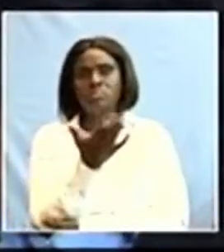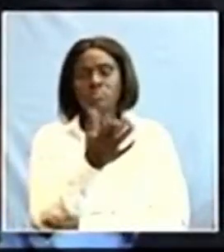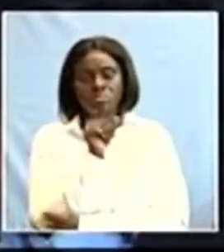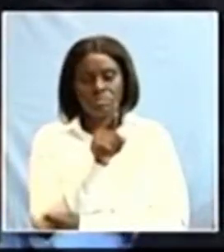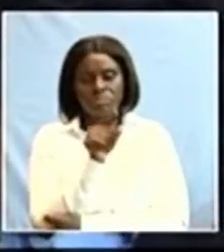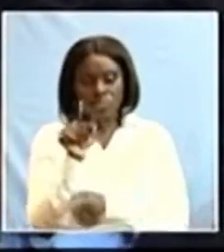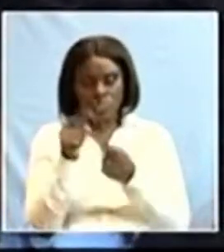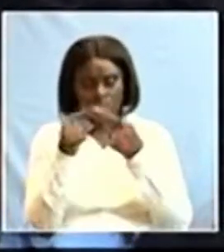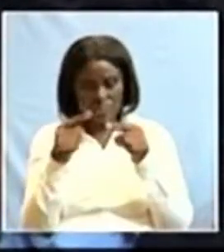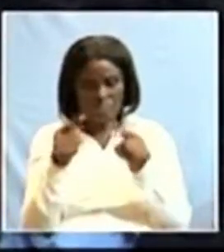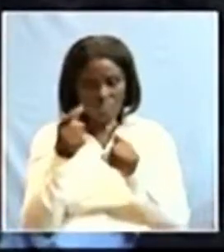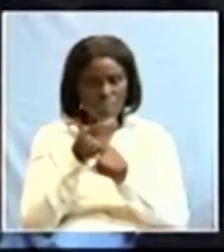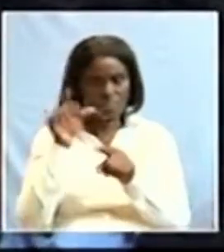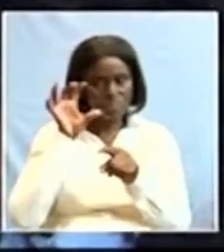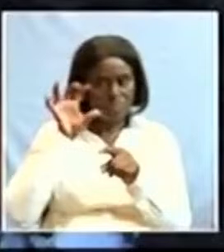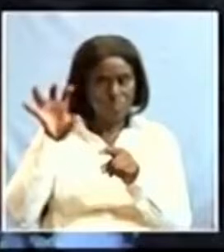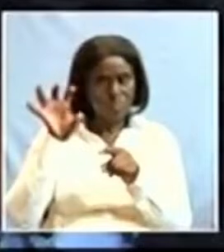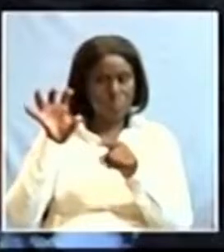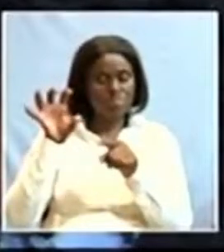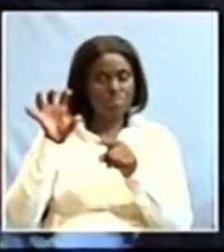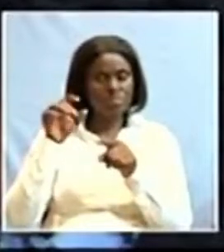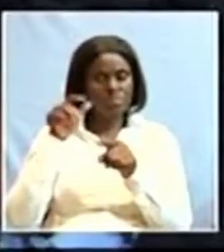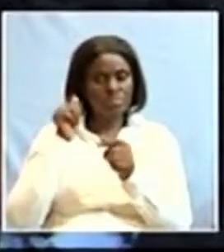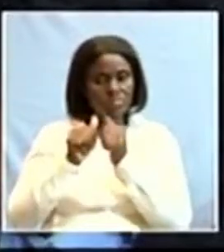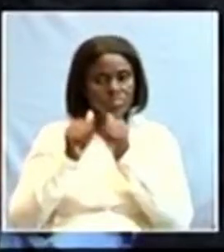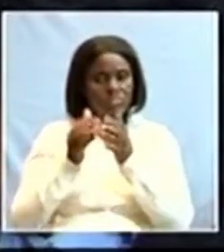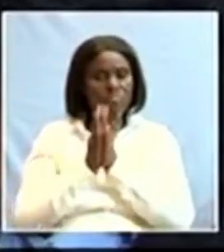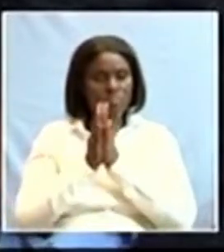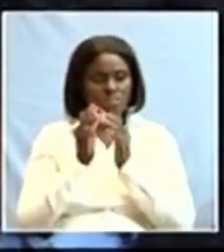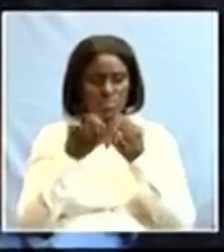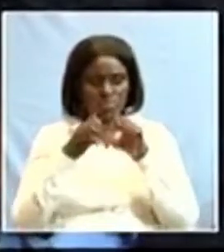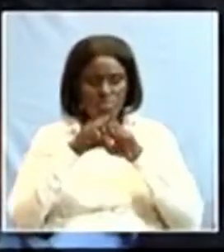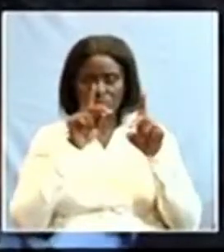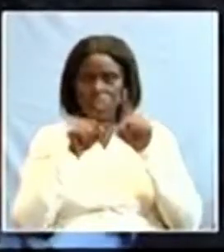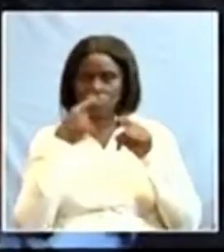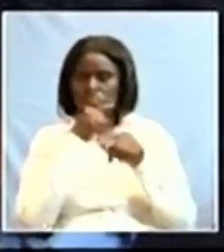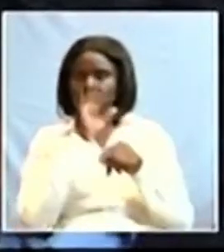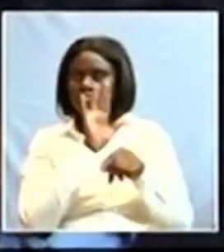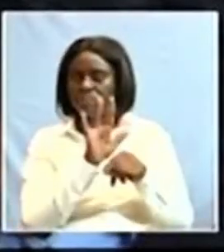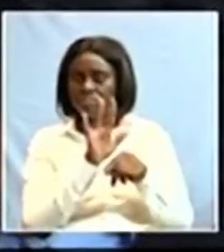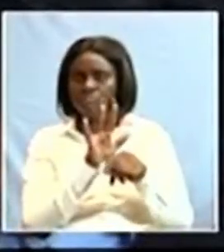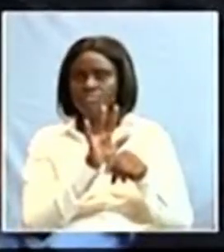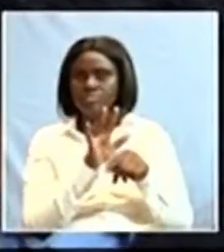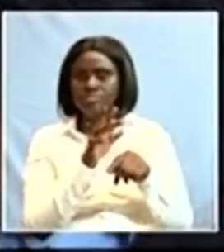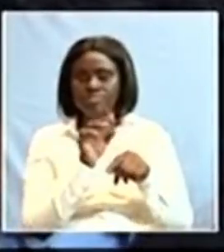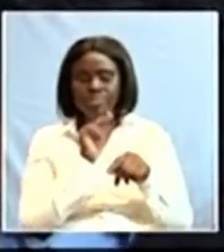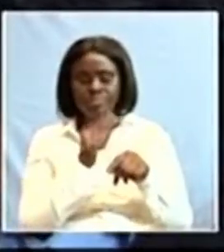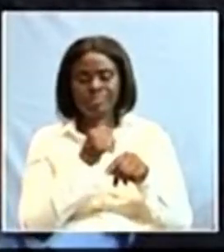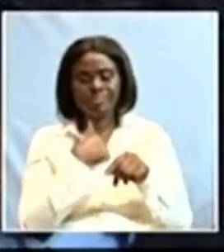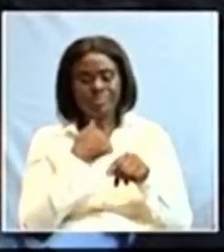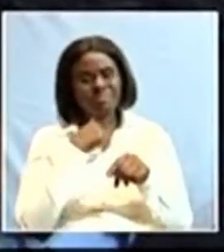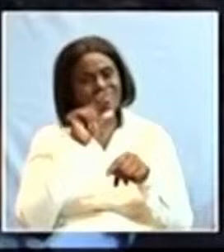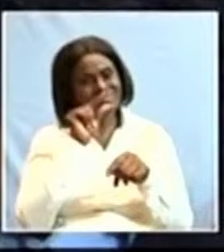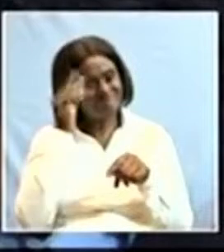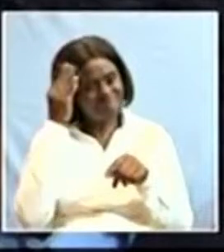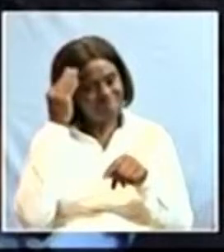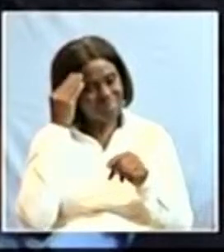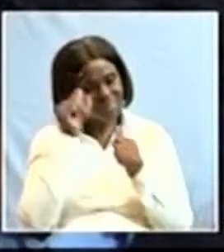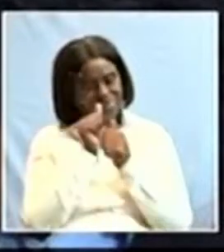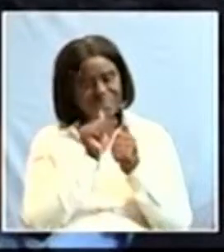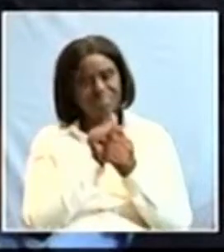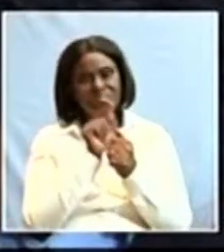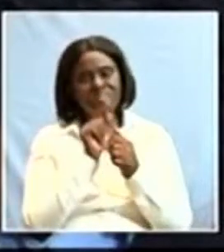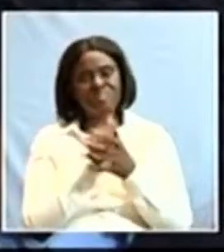was held by the provincial. As I asked even the people that were there, they also had little knowledge about it.